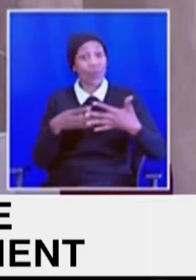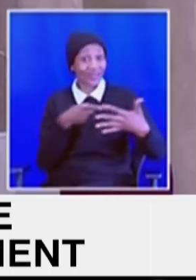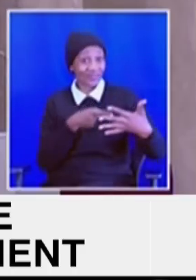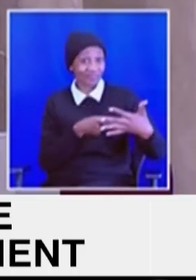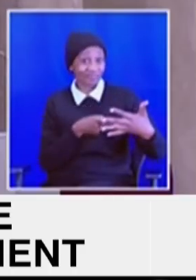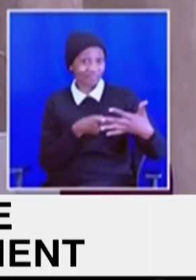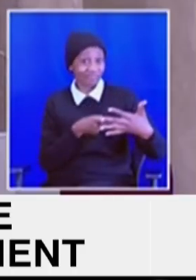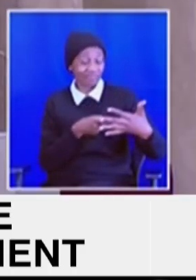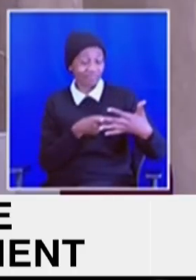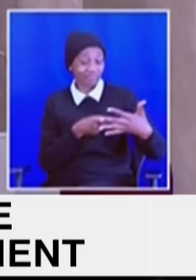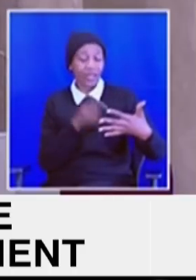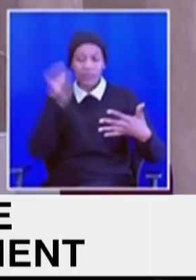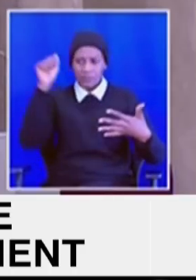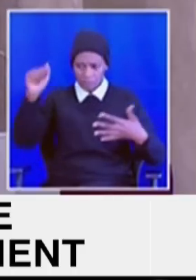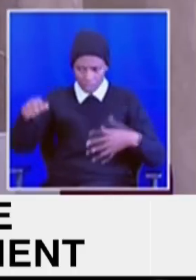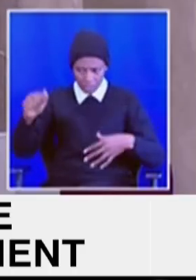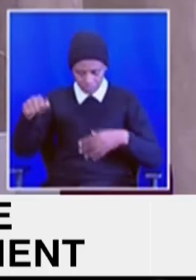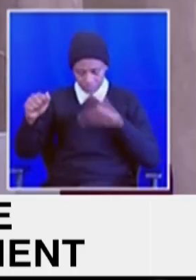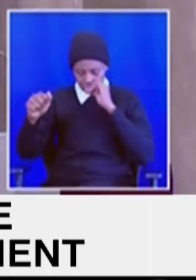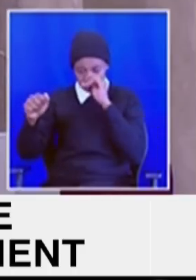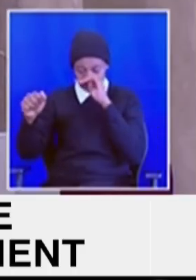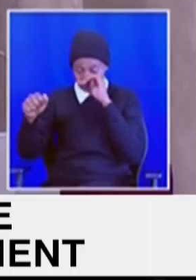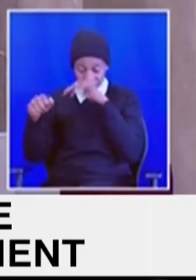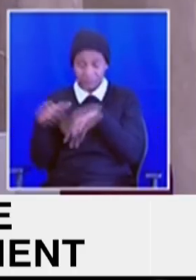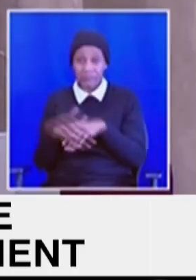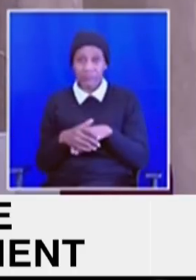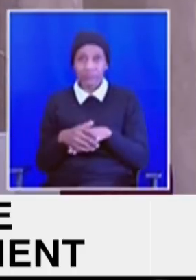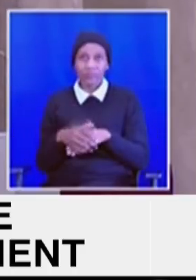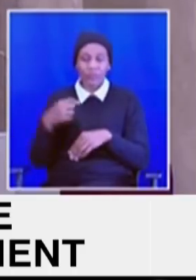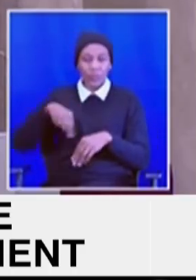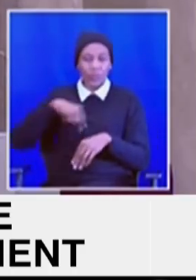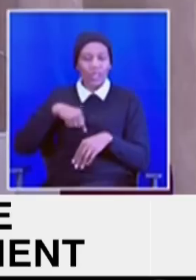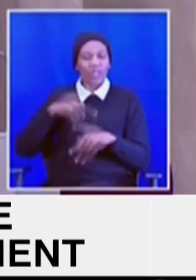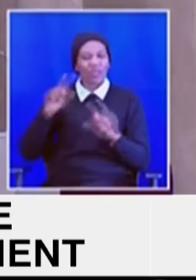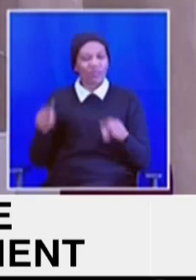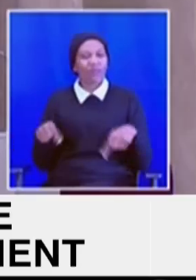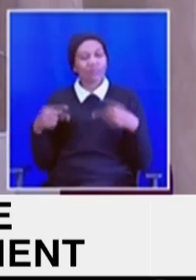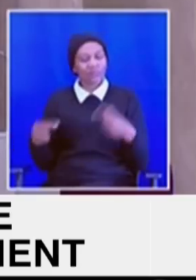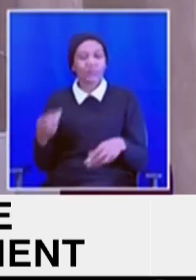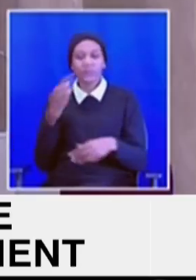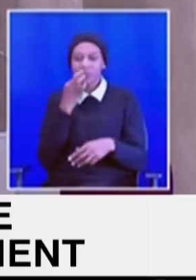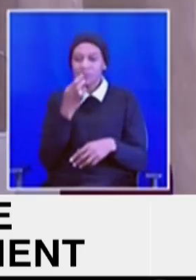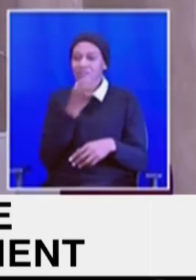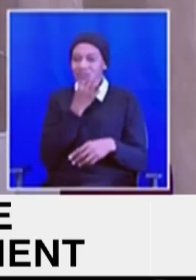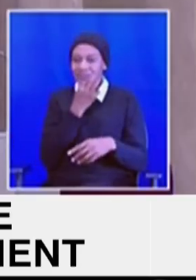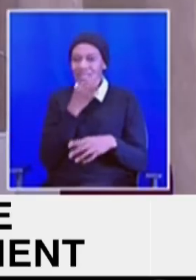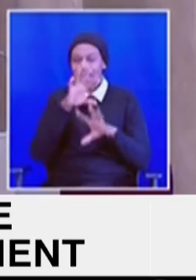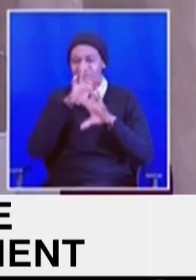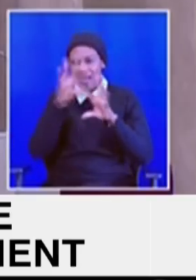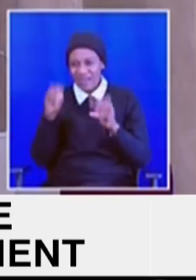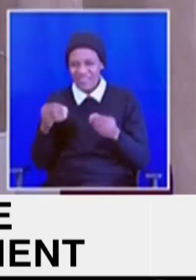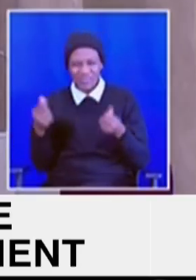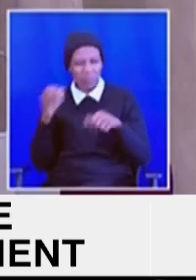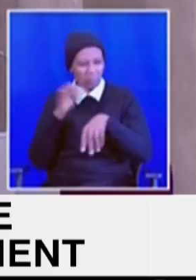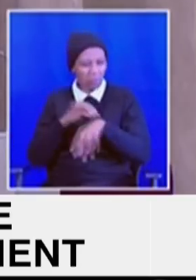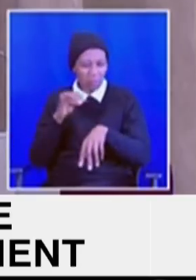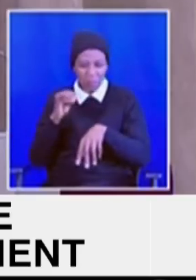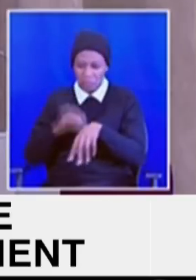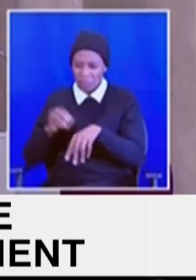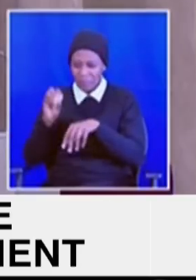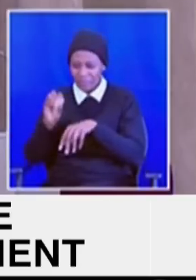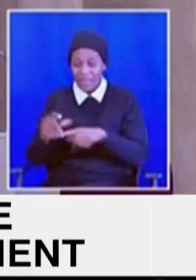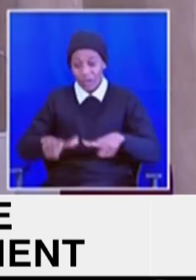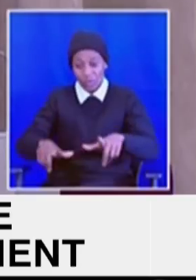because yes, indeed, we can't always say we blame the challenges or problems of local